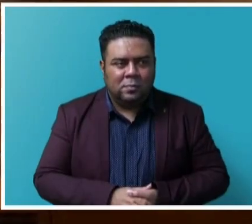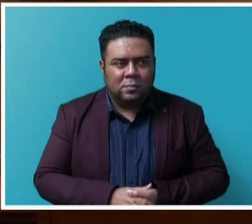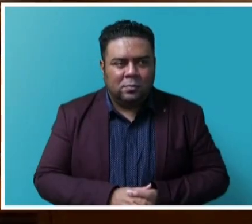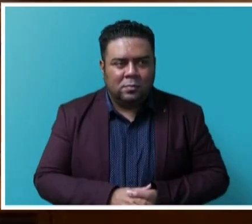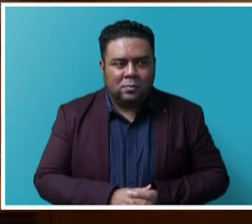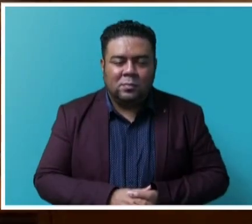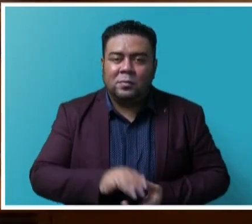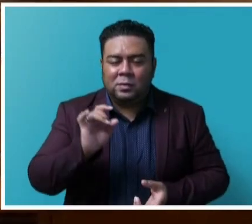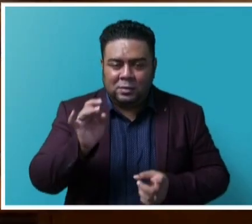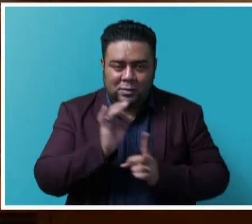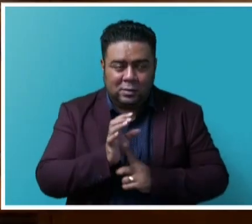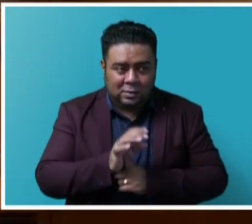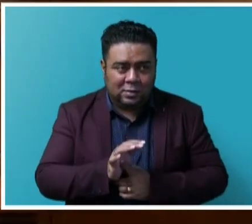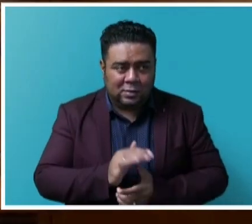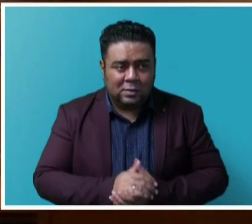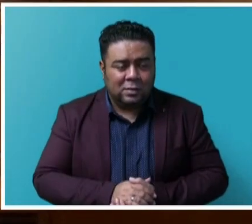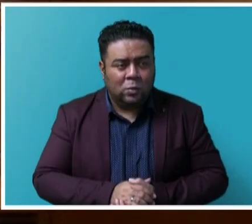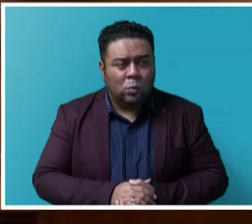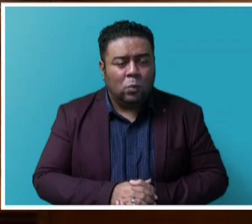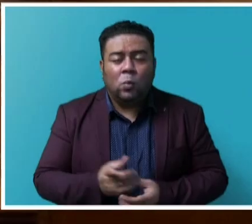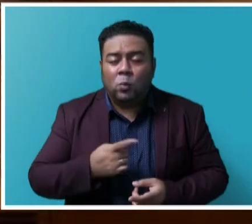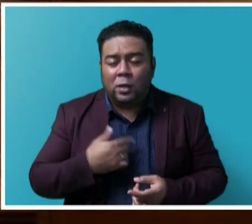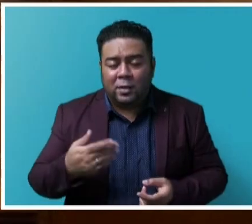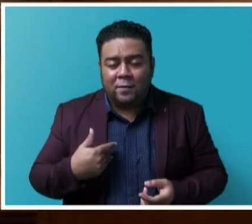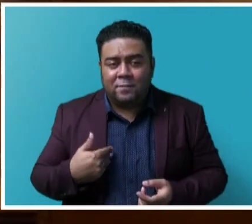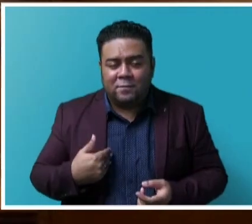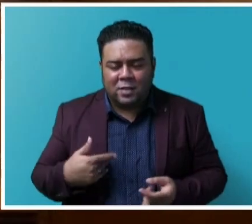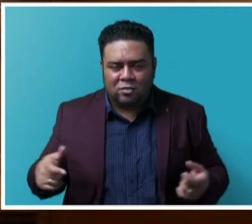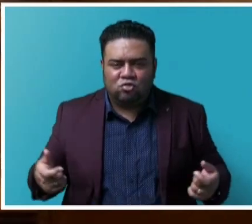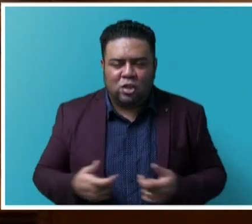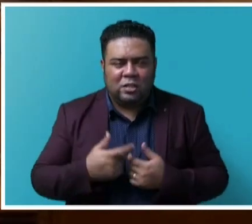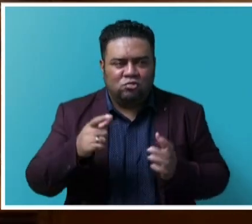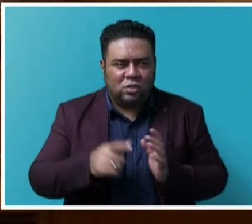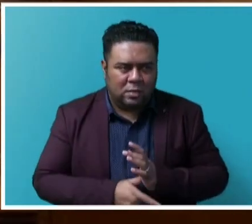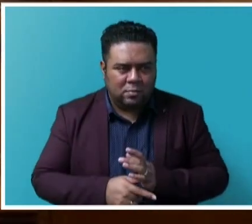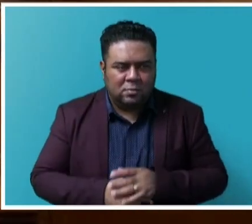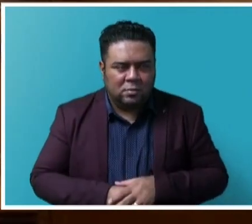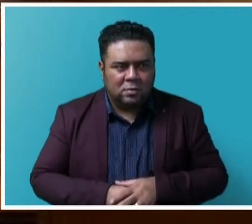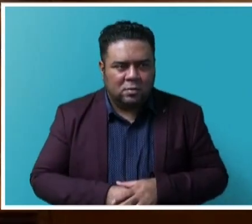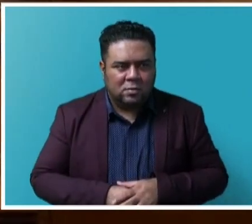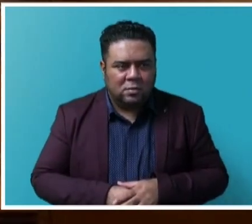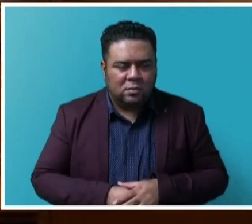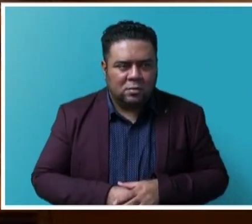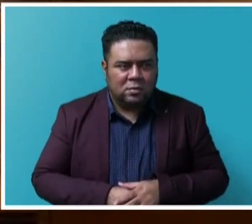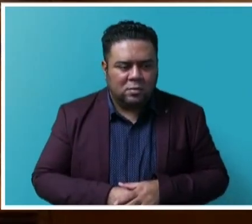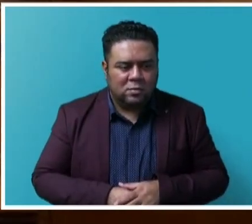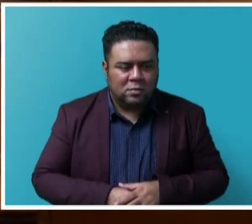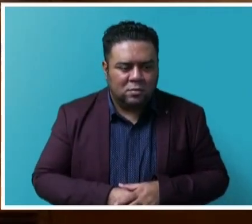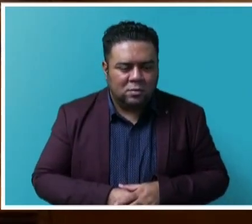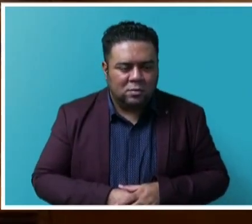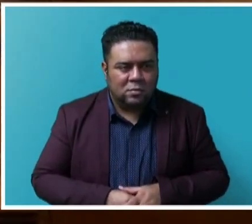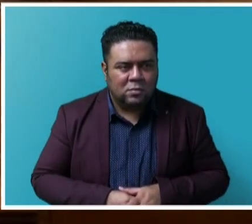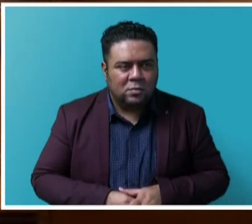His Excellency noted that we live, and I quote, "We live in challenging times. The whole world is experiencing